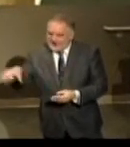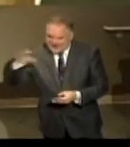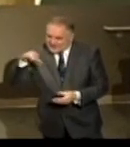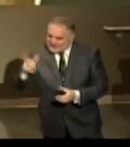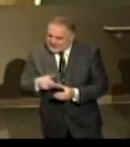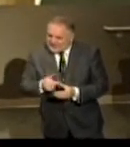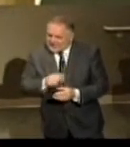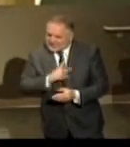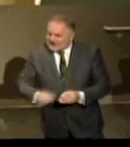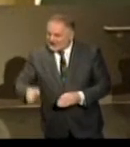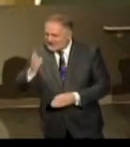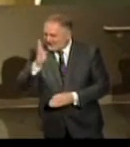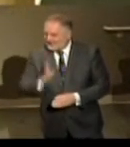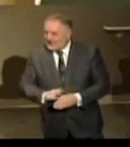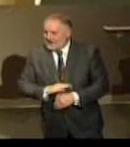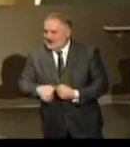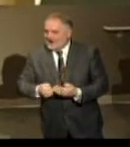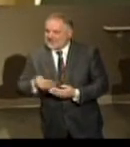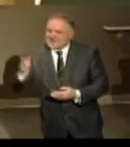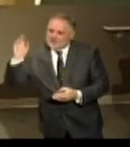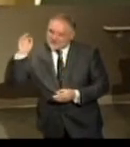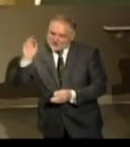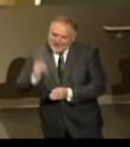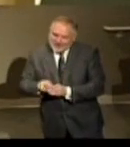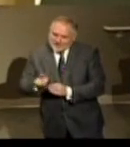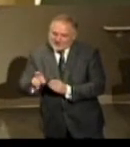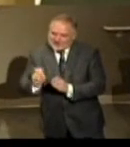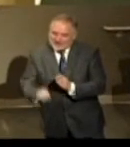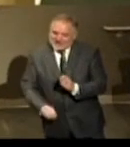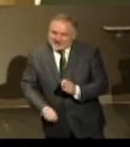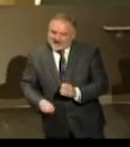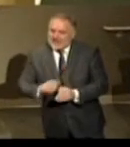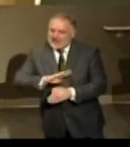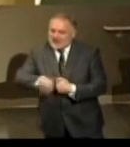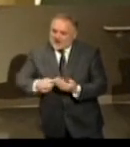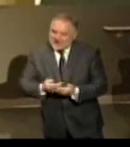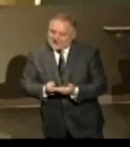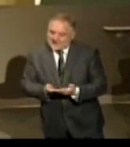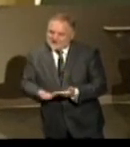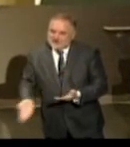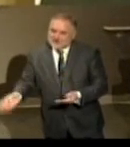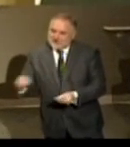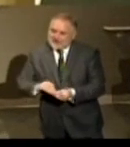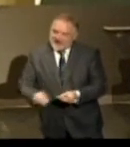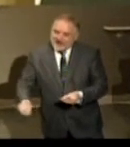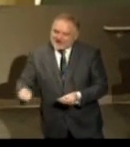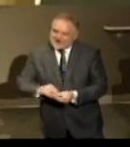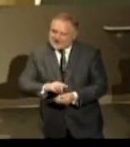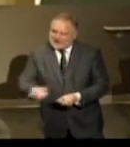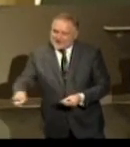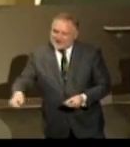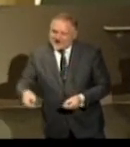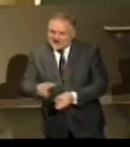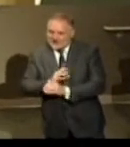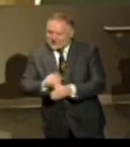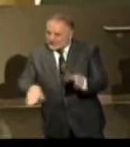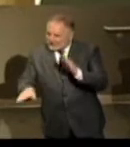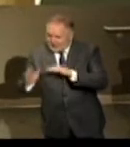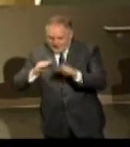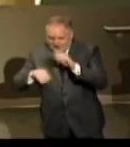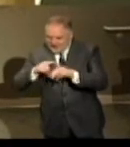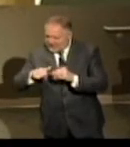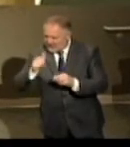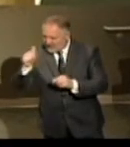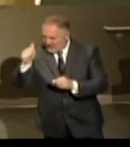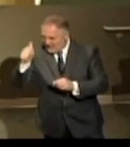these things shall be added unto you. Take no thought for tomorrow, for the morrow shall take thought for the things of itself. Sufficient unto